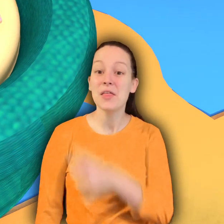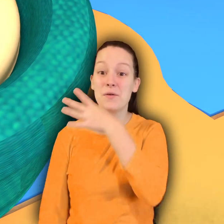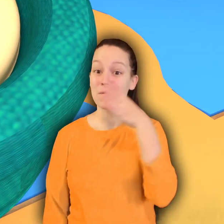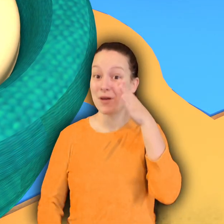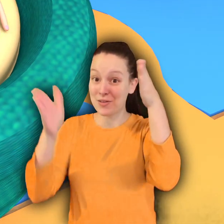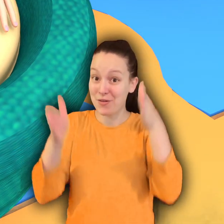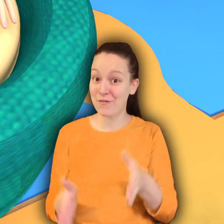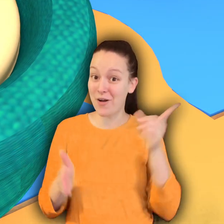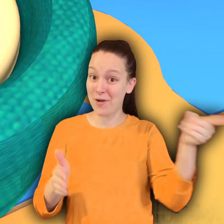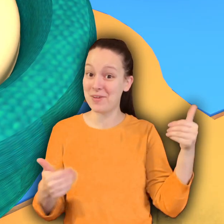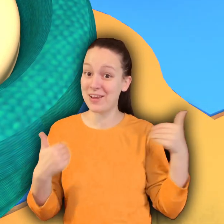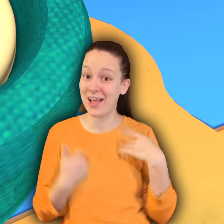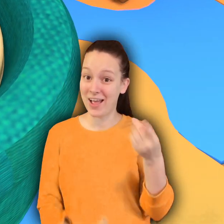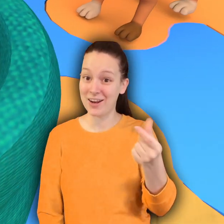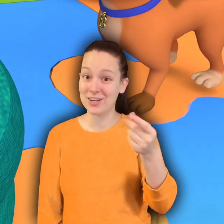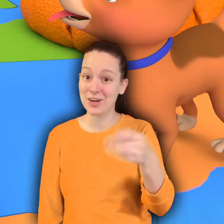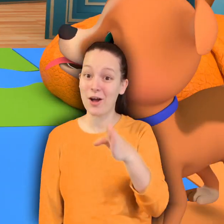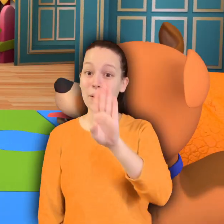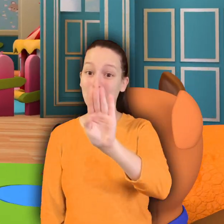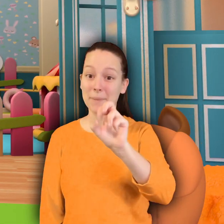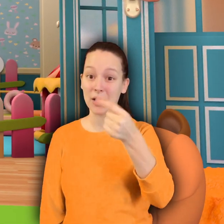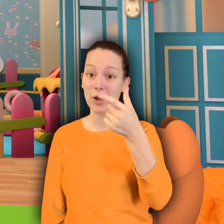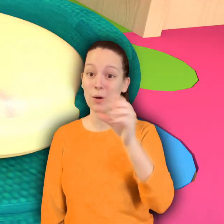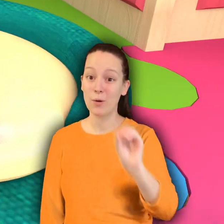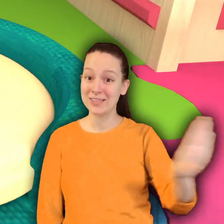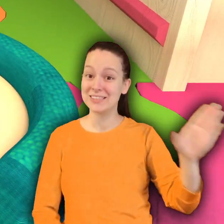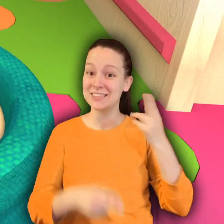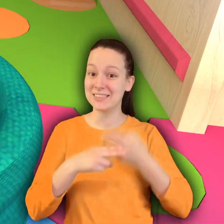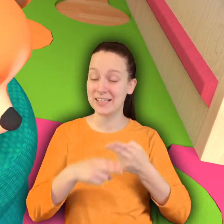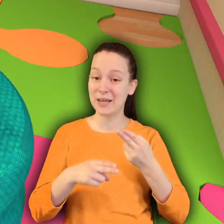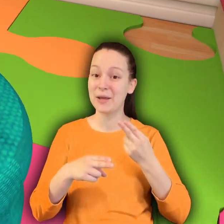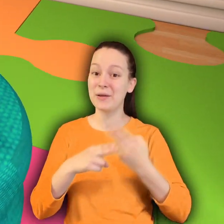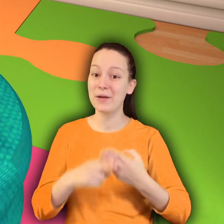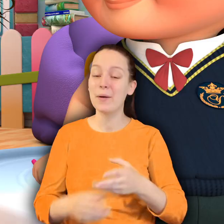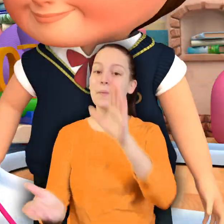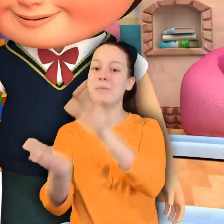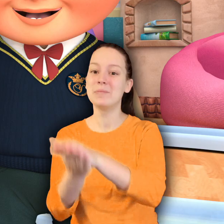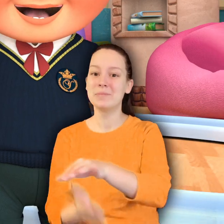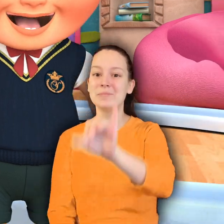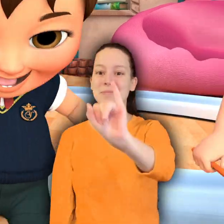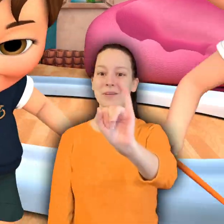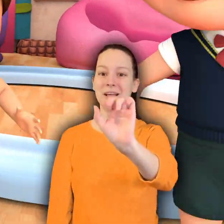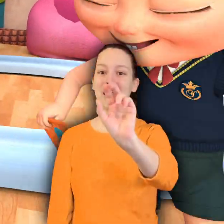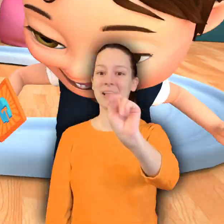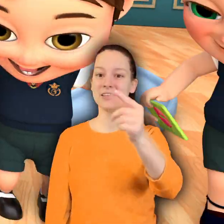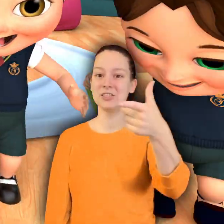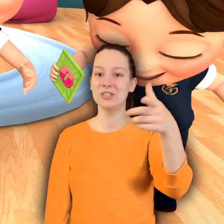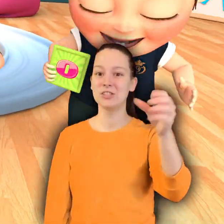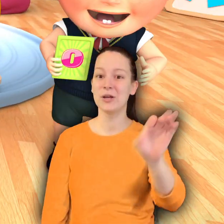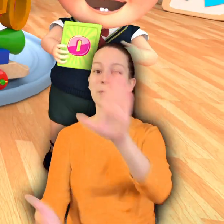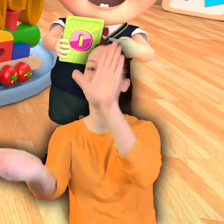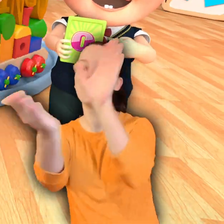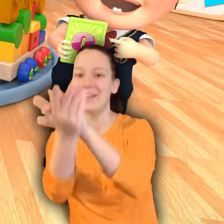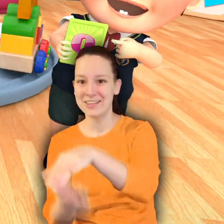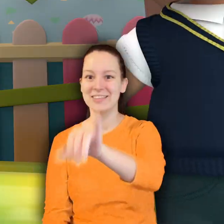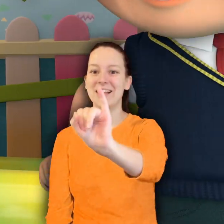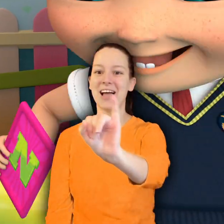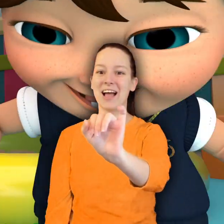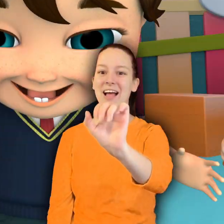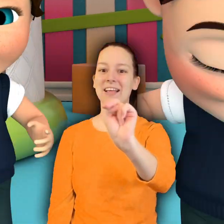There was a farmer, had a dog And Bingo was his name-o I-N-G-O,